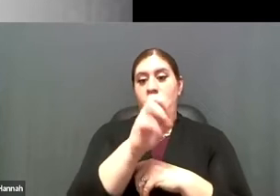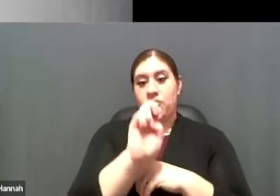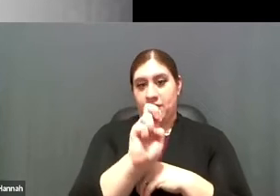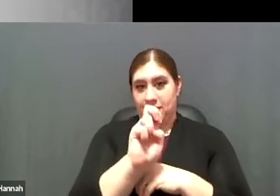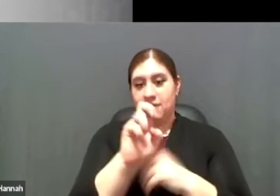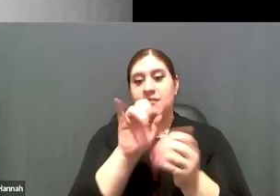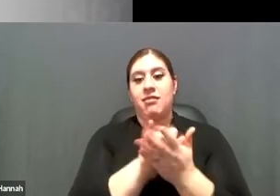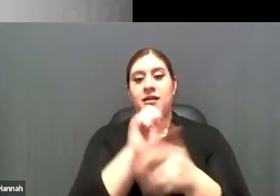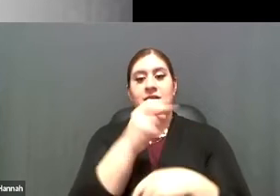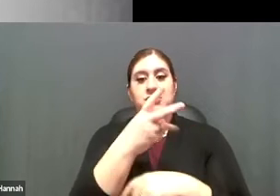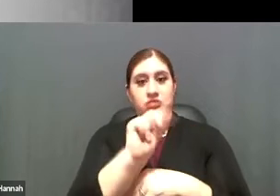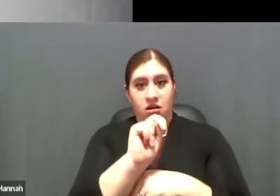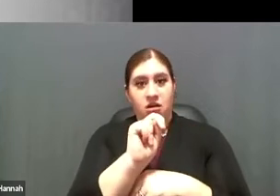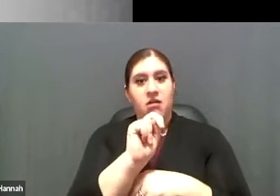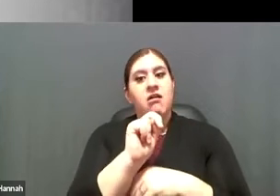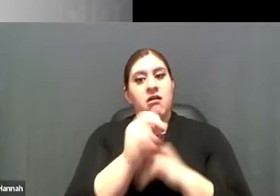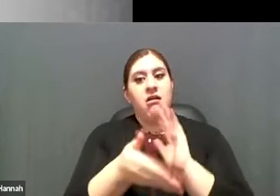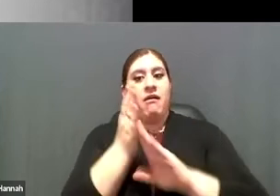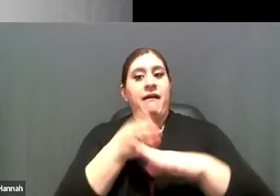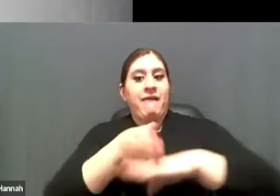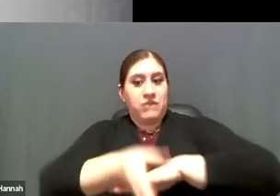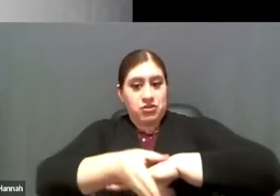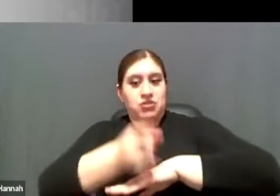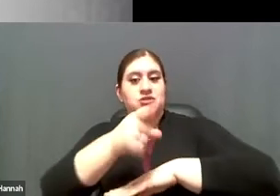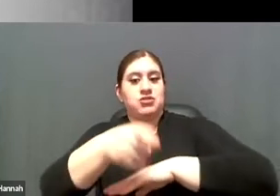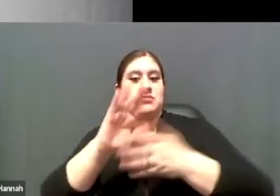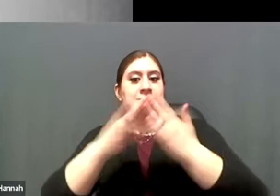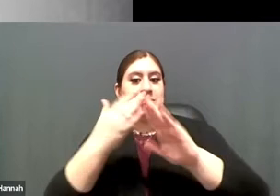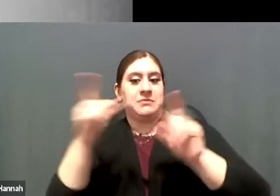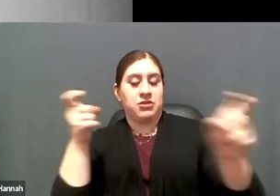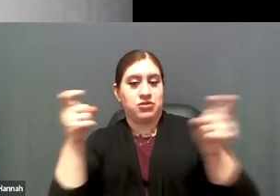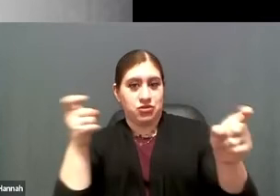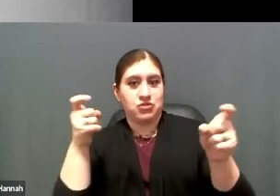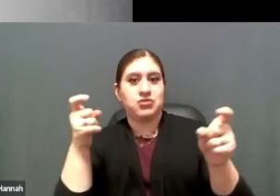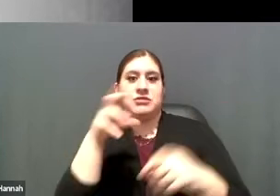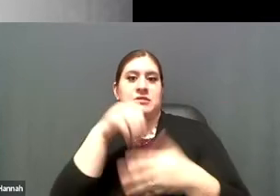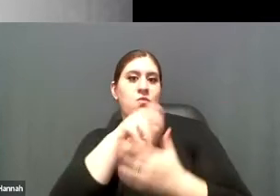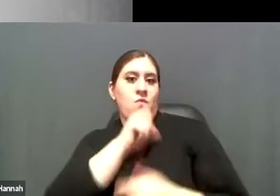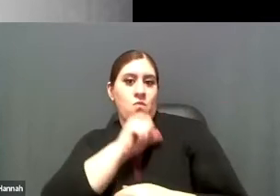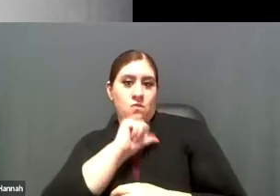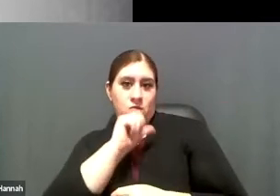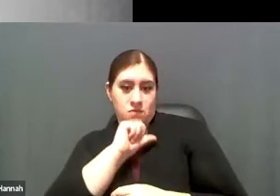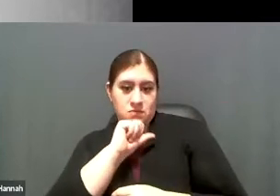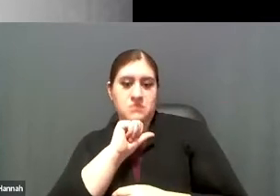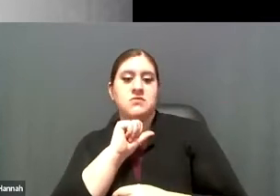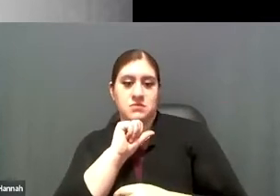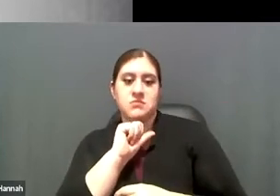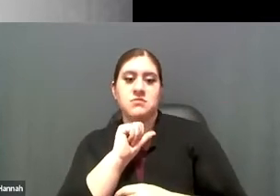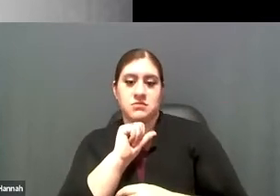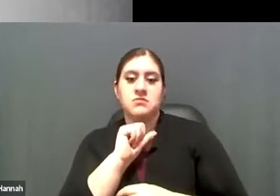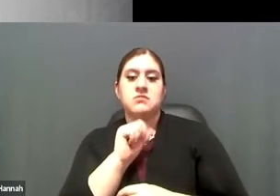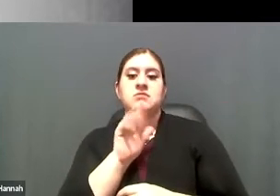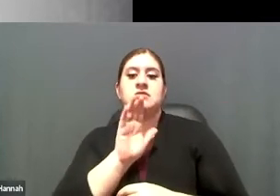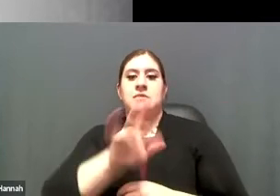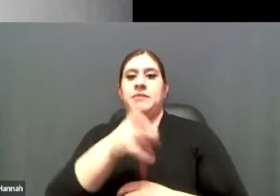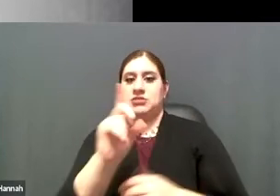Dr. Obrey went on after, which he was a city manager in Orange, went on, got his